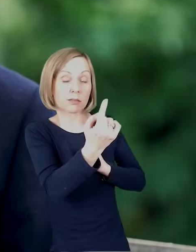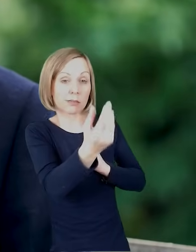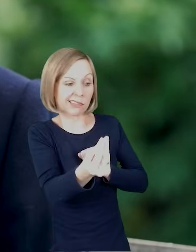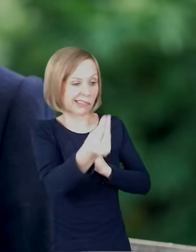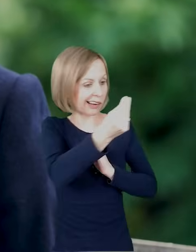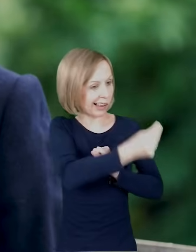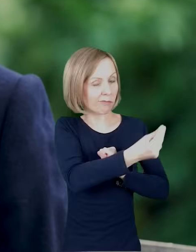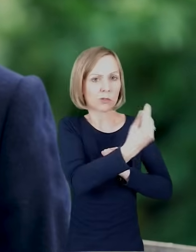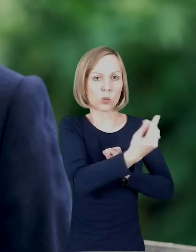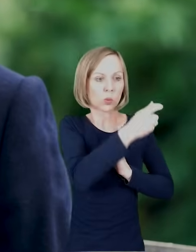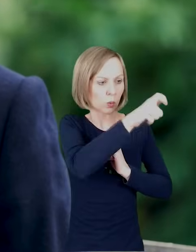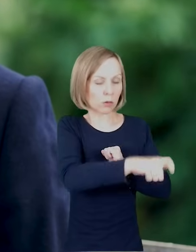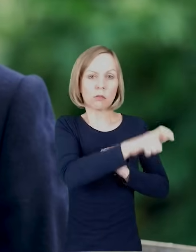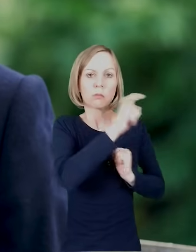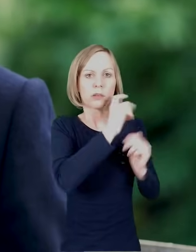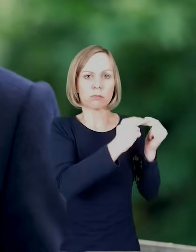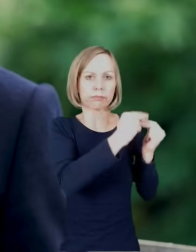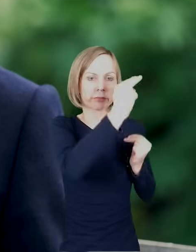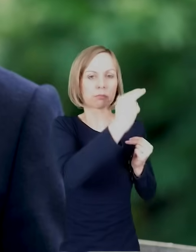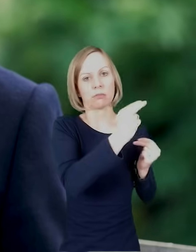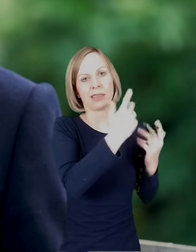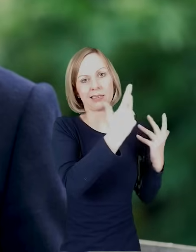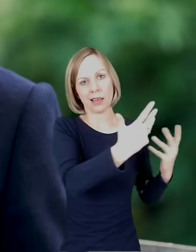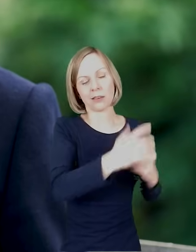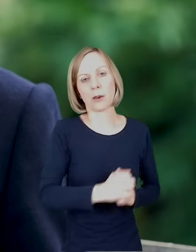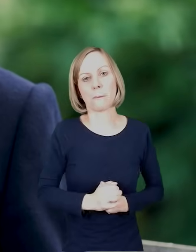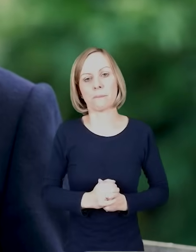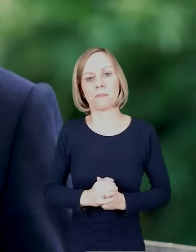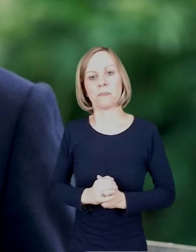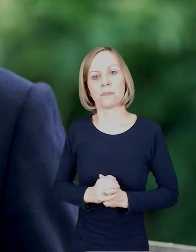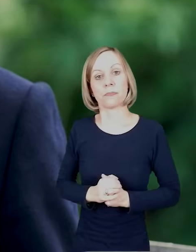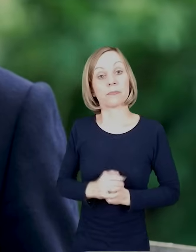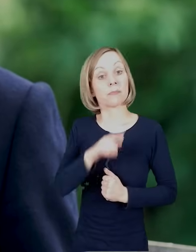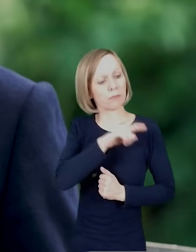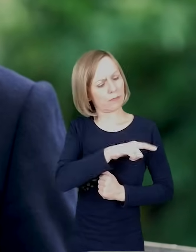giving the one talent they'd been entrusted with to the slave who'd made the highest return.